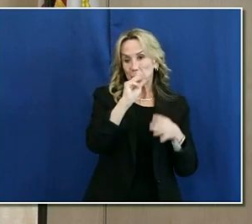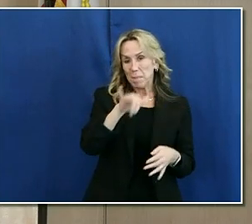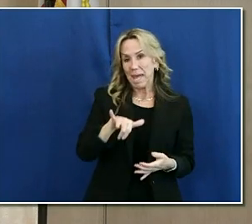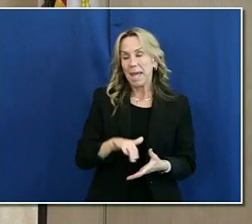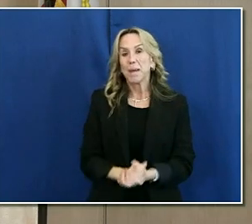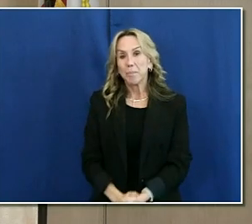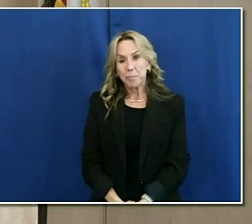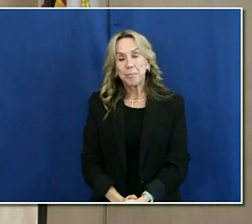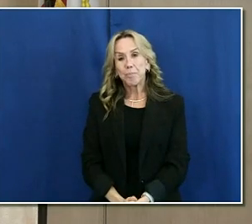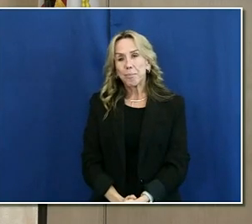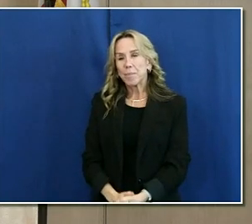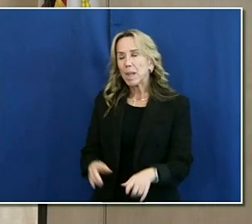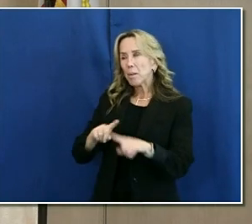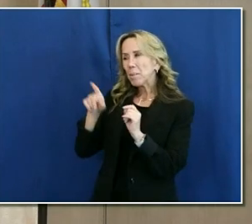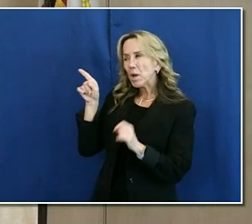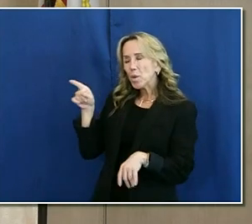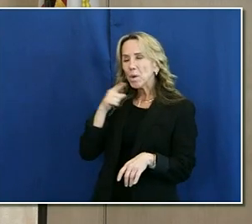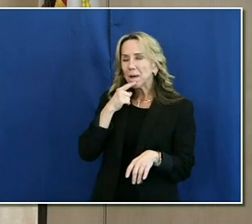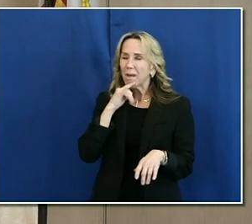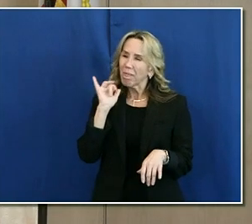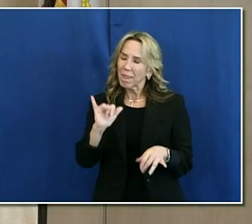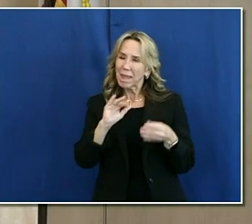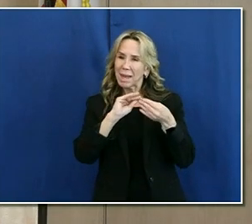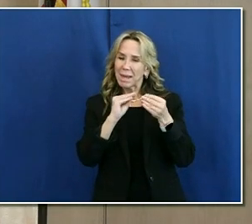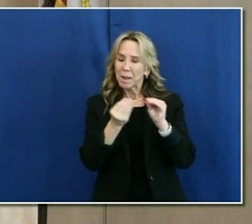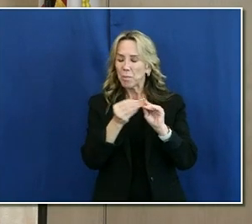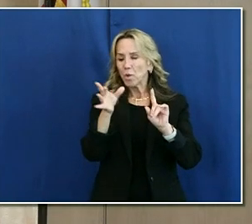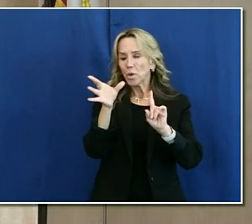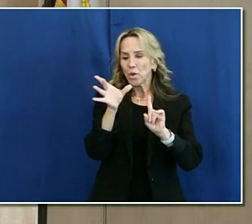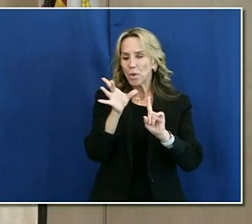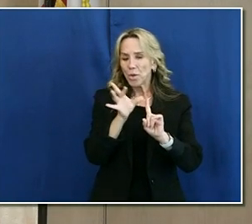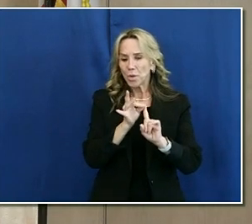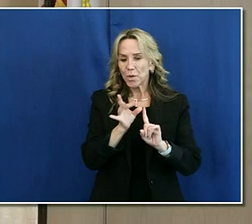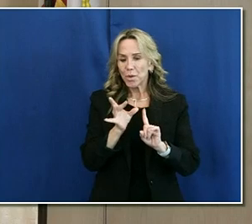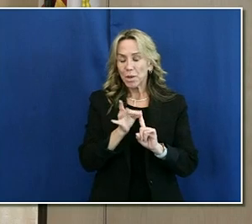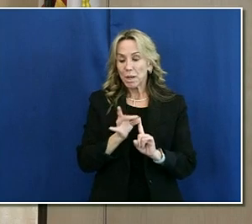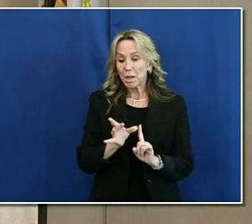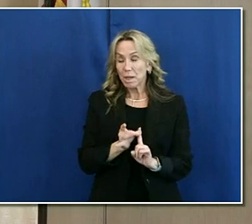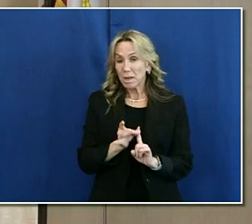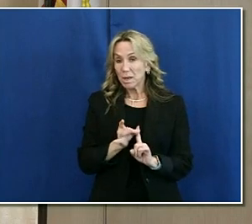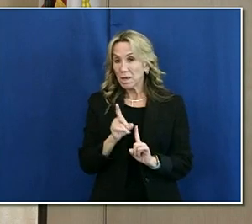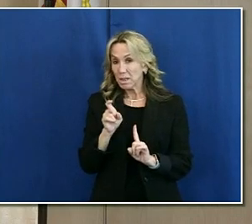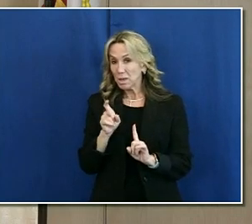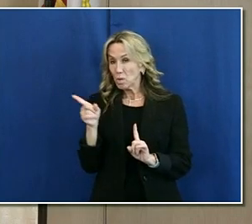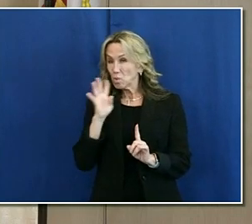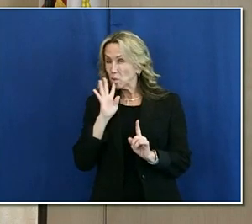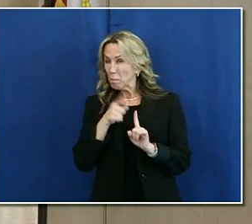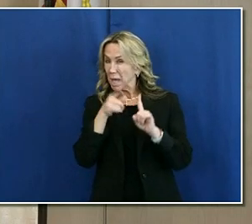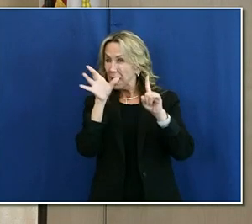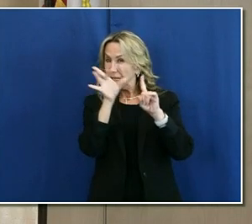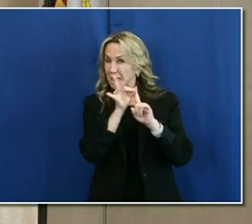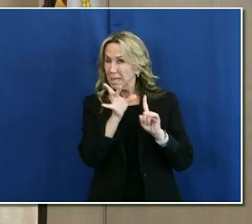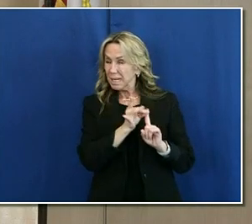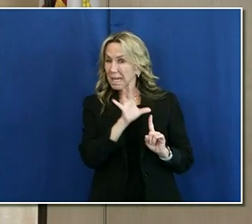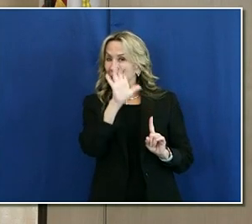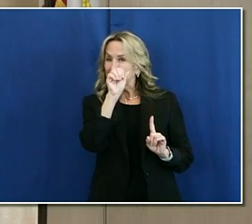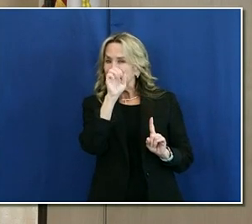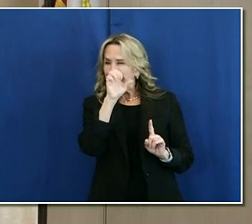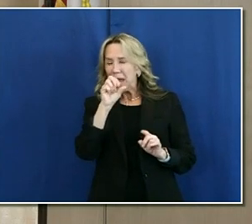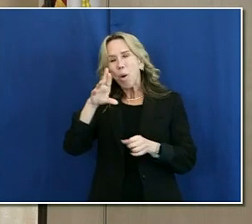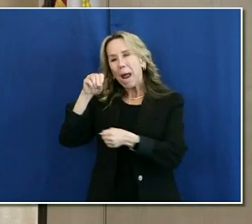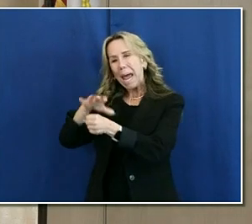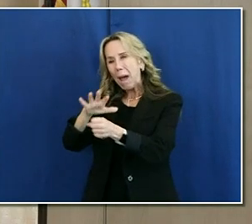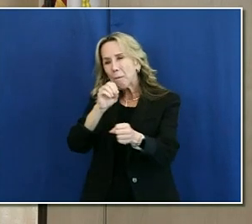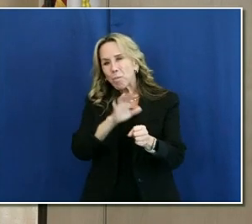But you said you looked at the number of cases. I don't know if you maybe meant the number of outbreaks. But the number of I'm sorry, outbreaks yes,